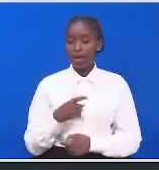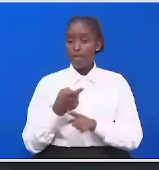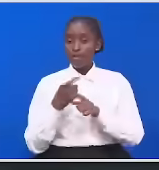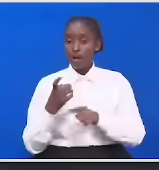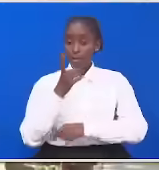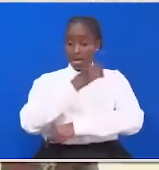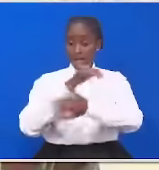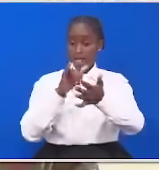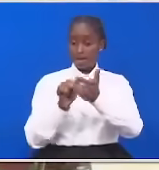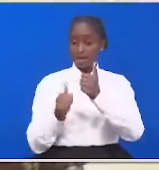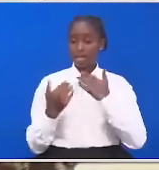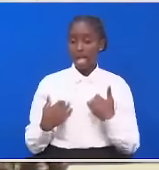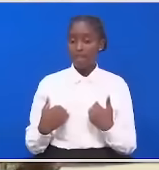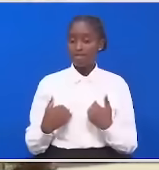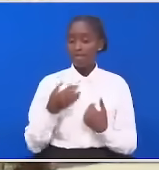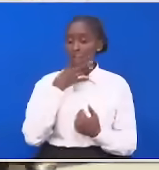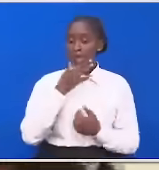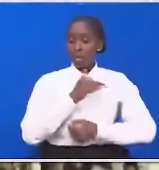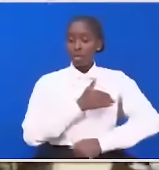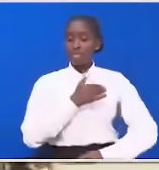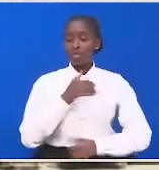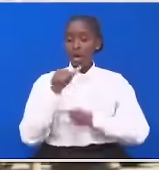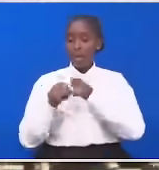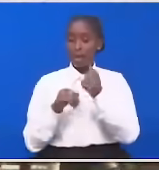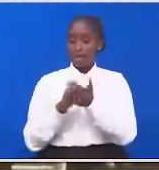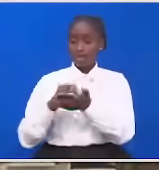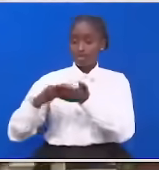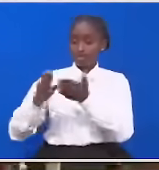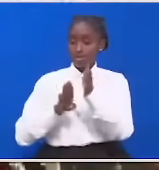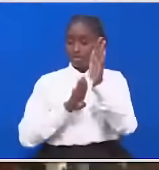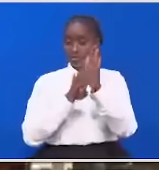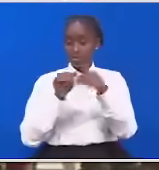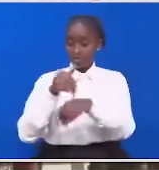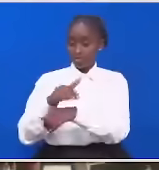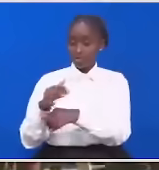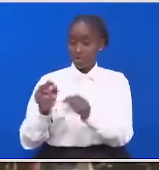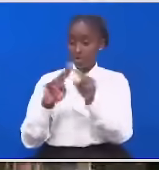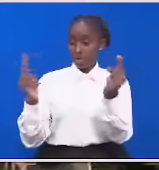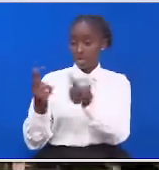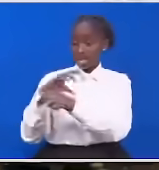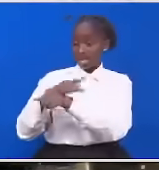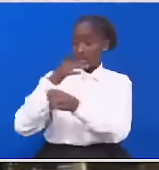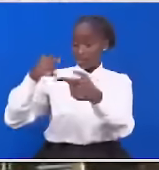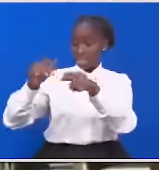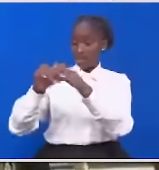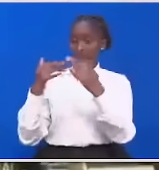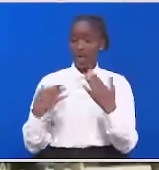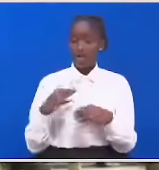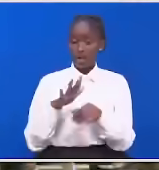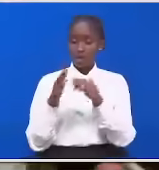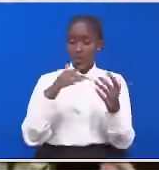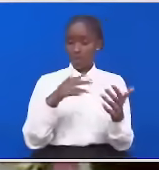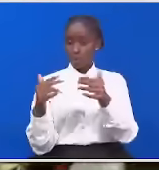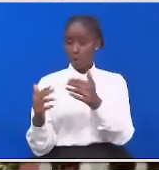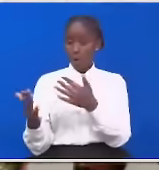a decorated officer of the Rapid Deployment Unit, found himself in the middle of chaos. What was